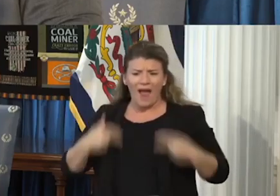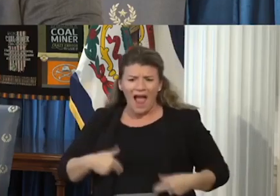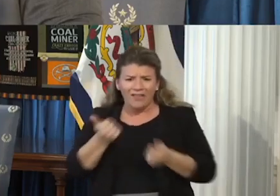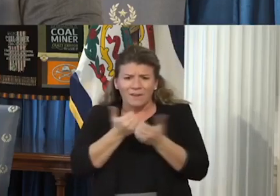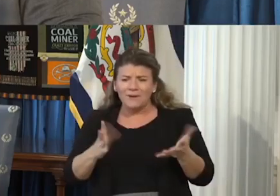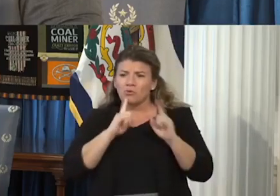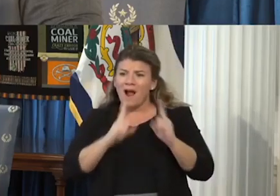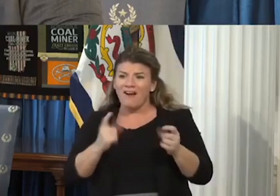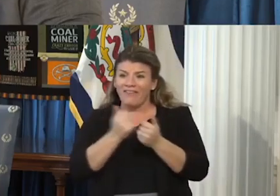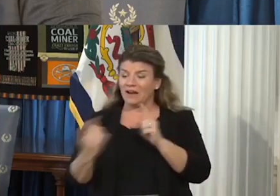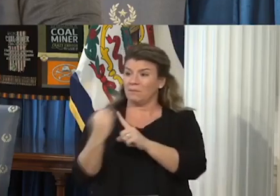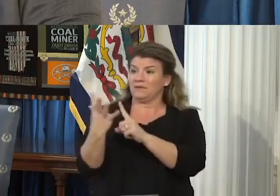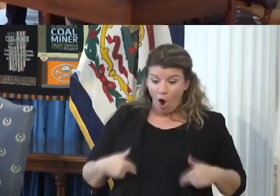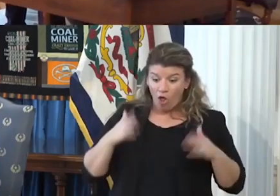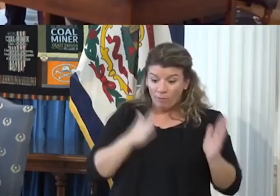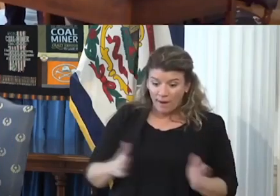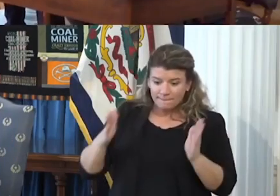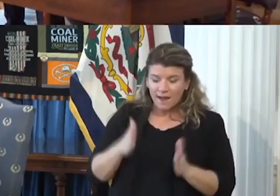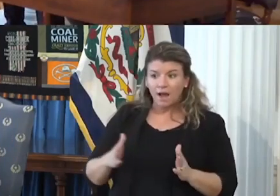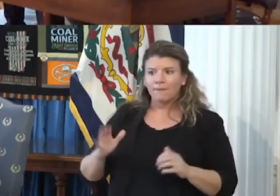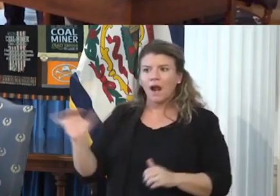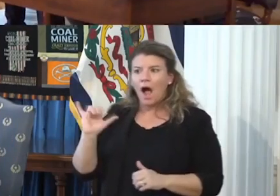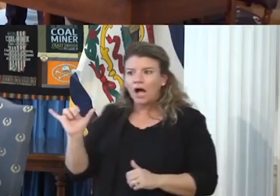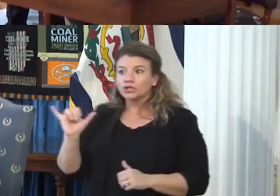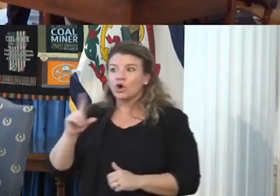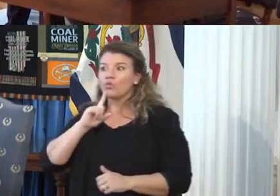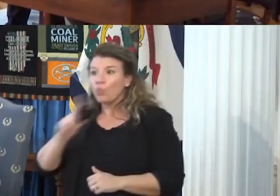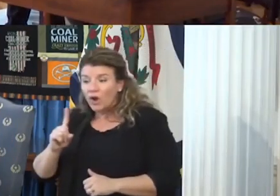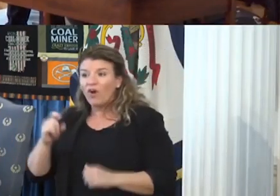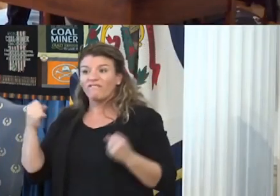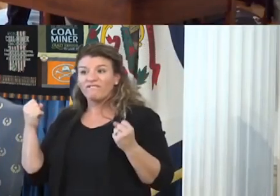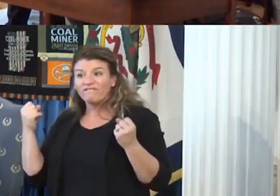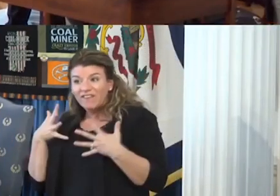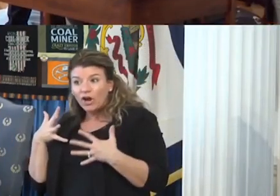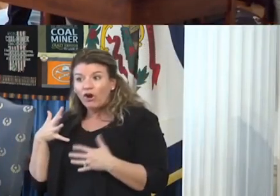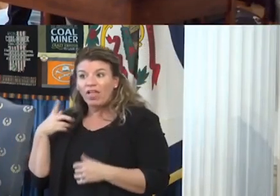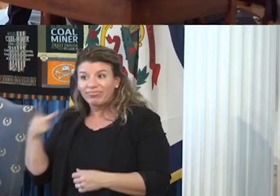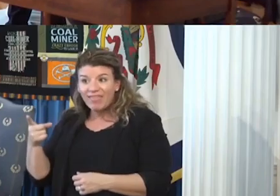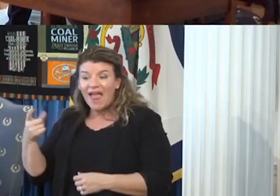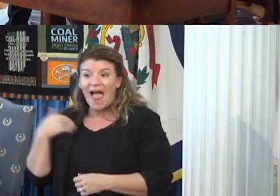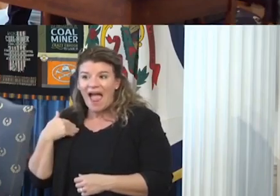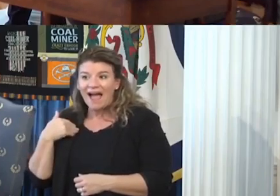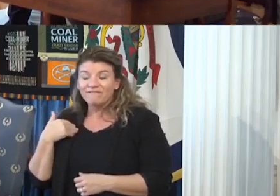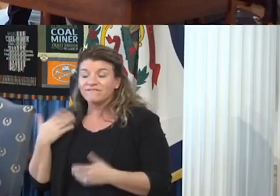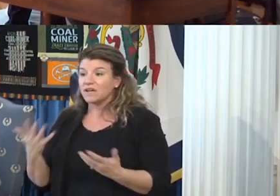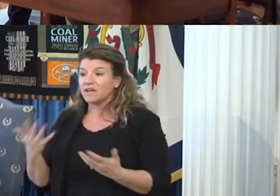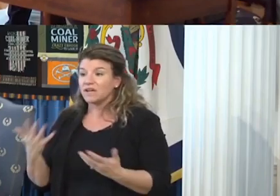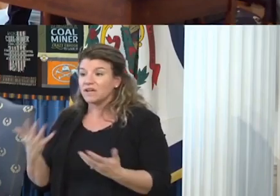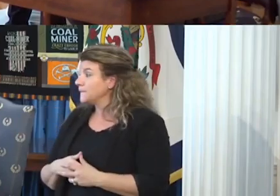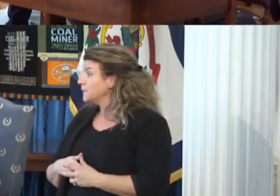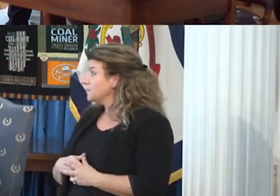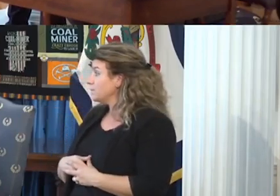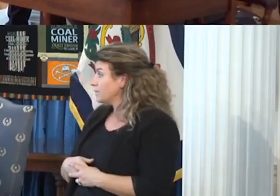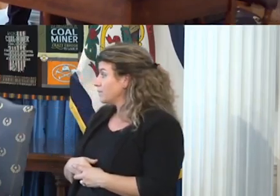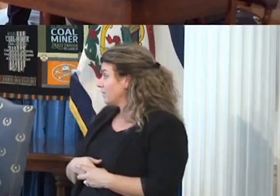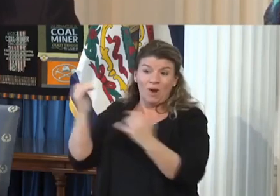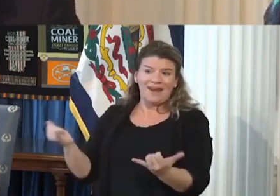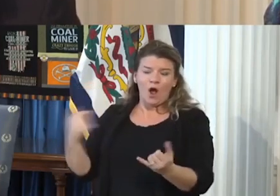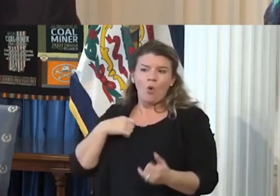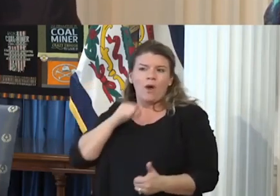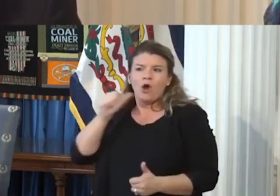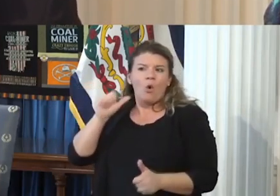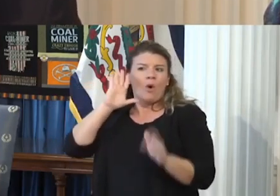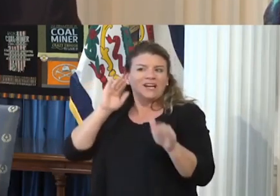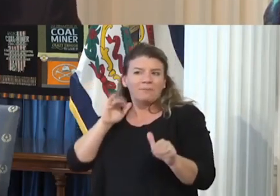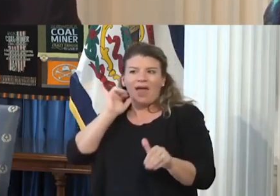that they're exposed to in every way. The governor announced a statewide closure of schools as a precaution, a ban on outside of state travel for state